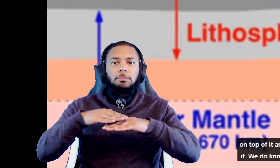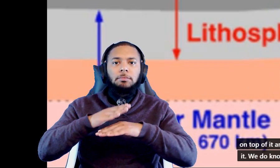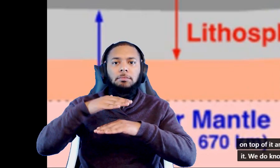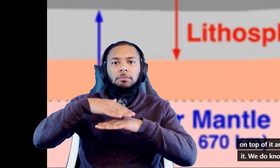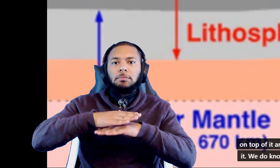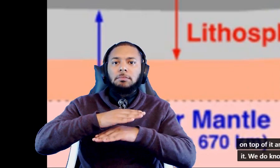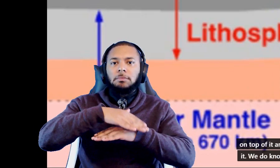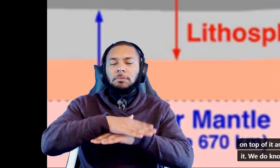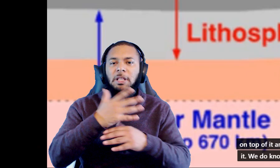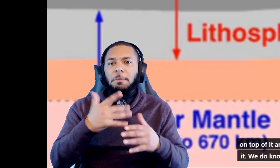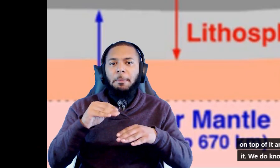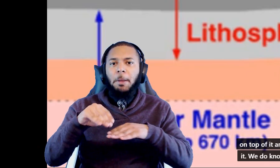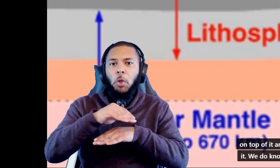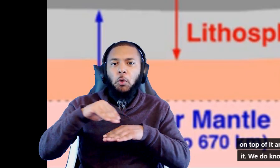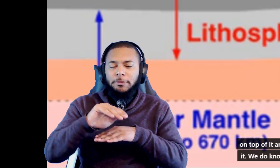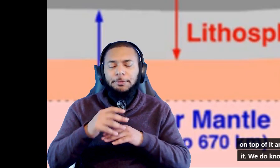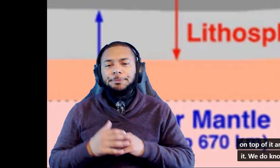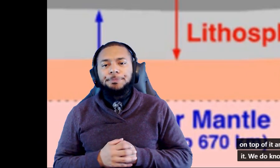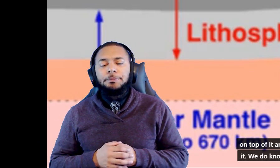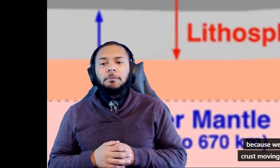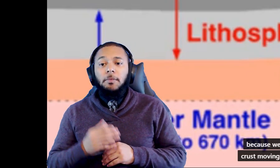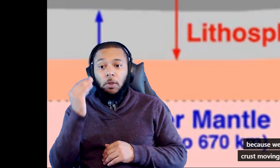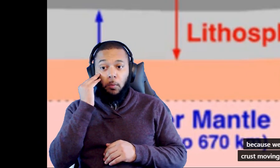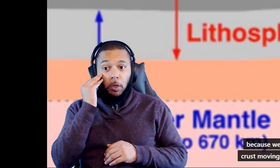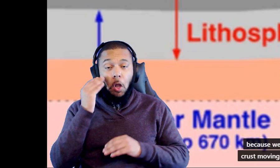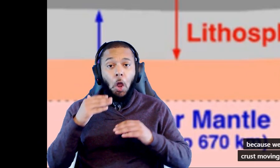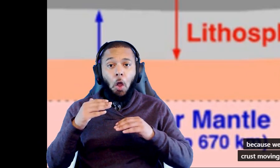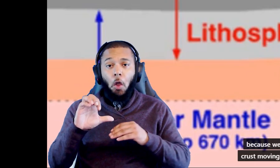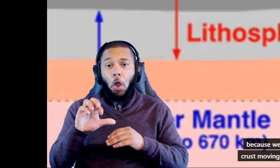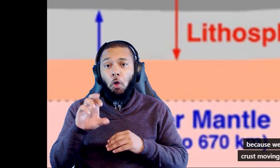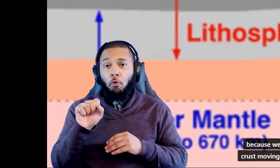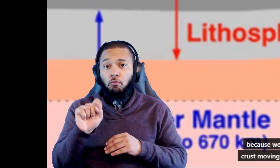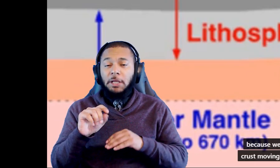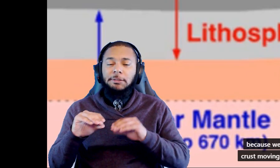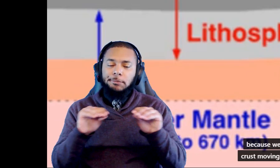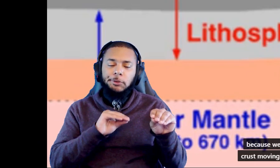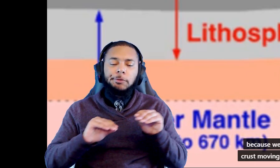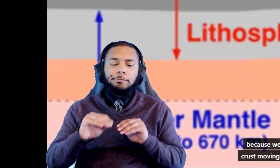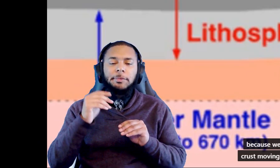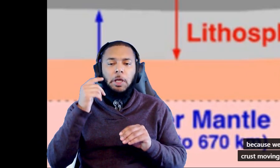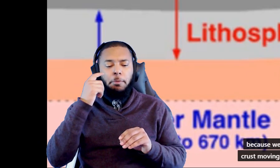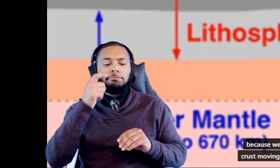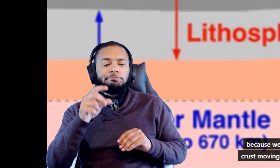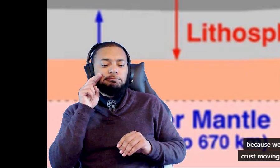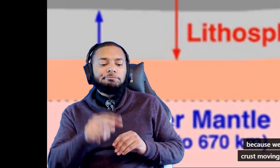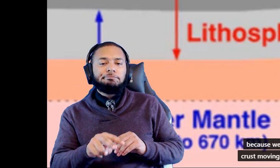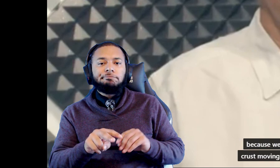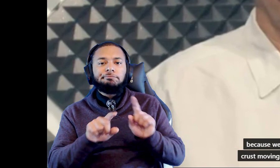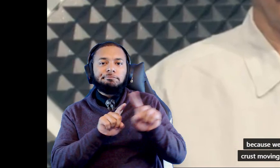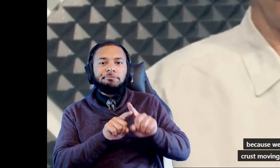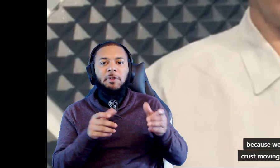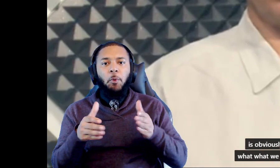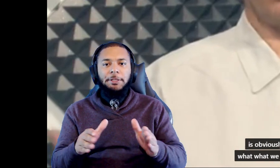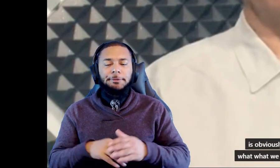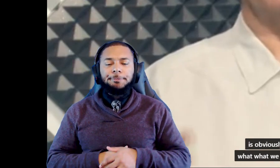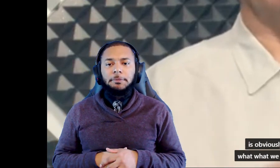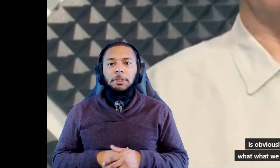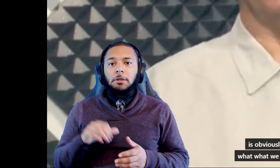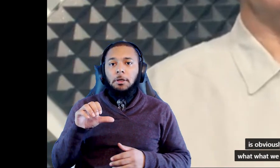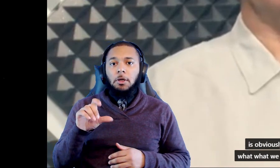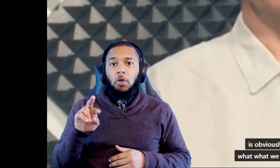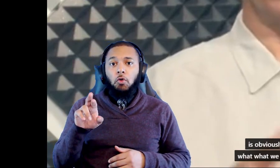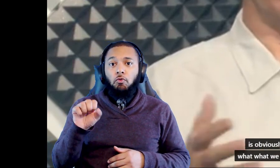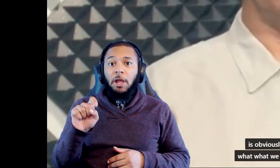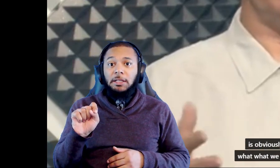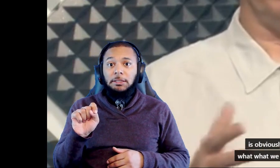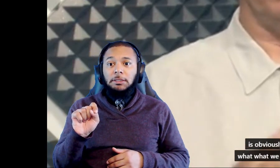it. We do know that the crust is moving because we can see evidence of the crust moving in various ways. The crust is obviously where